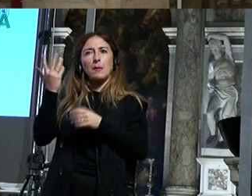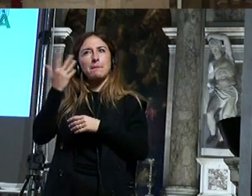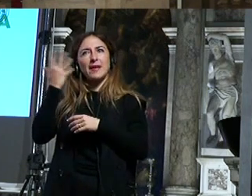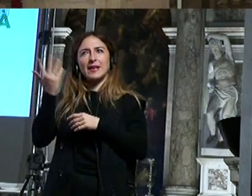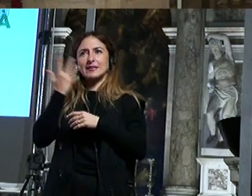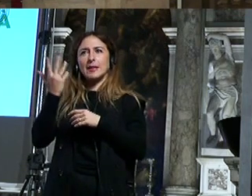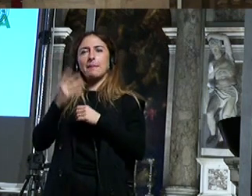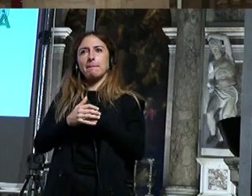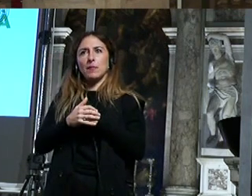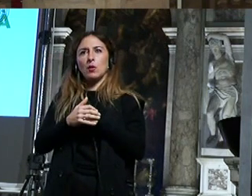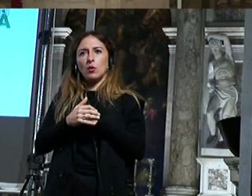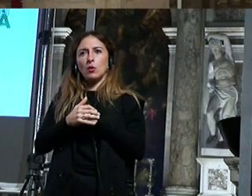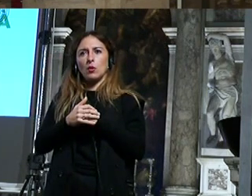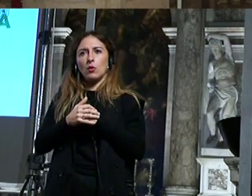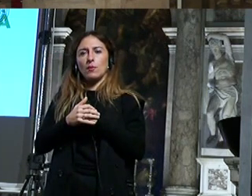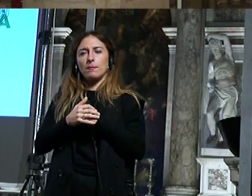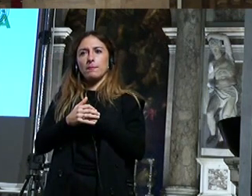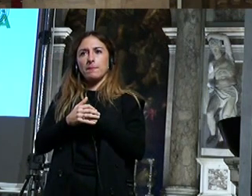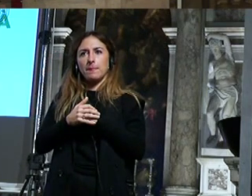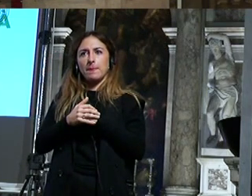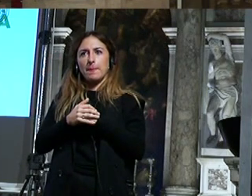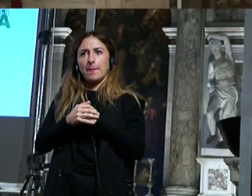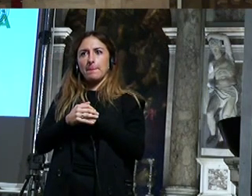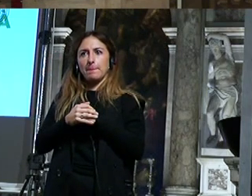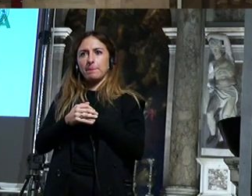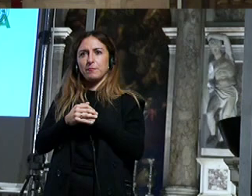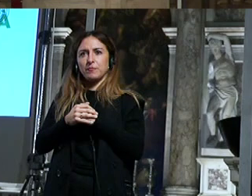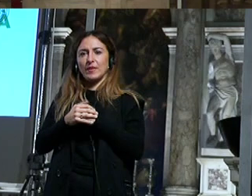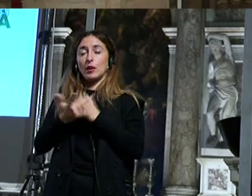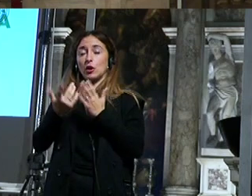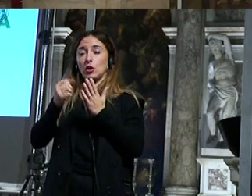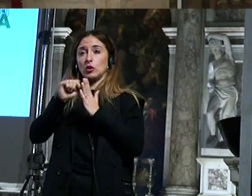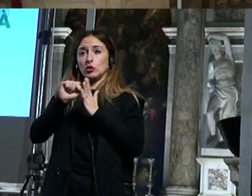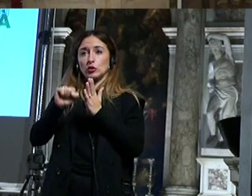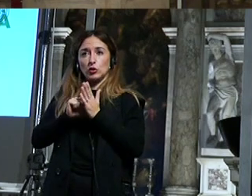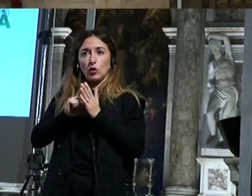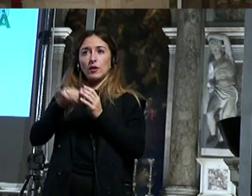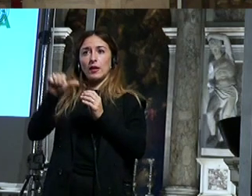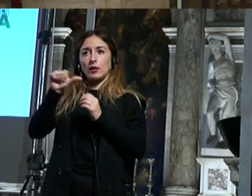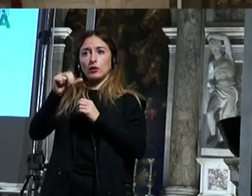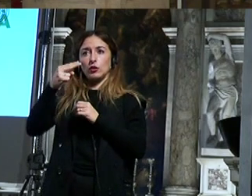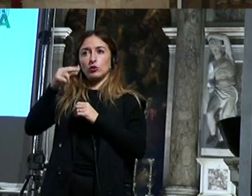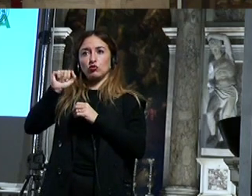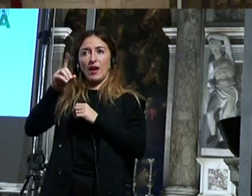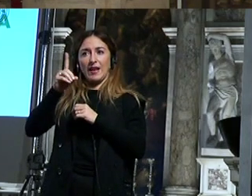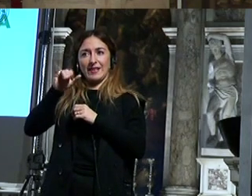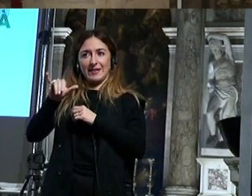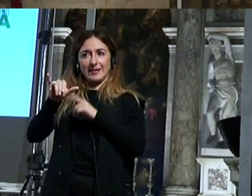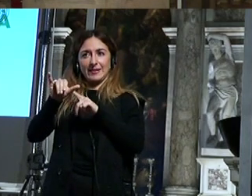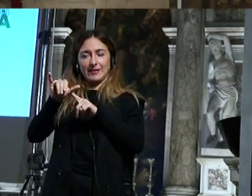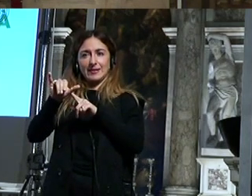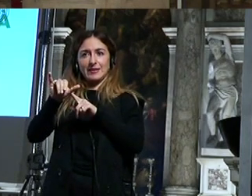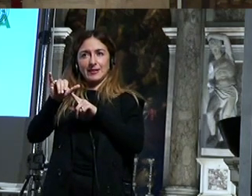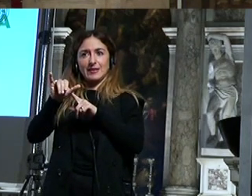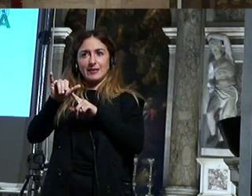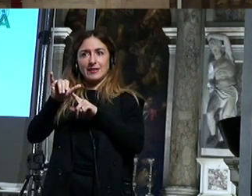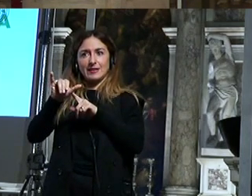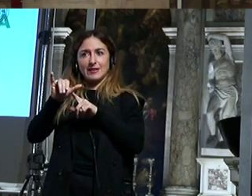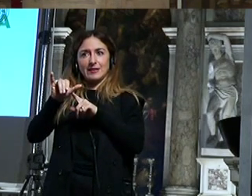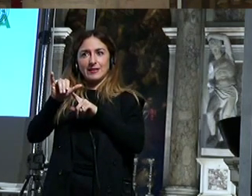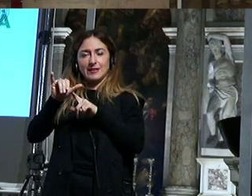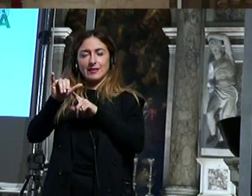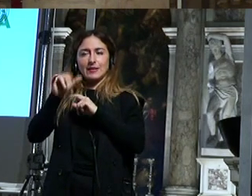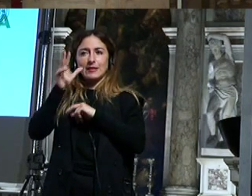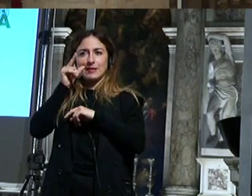the story Seeing Arshadi. So Arshadi is the name of the Iranian